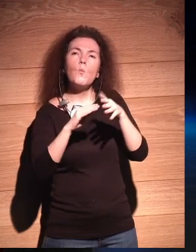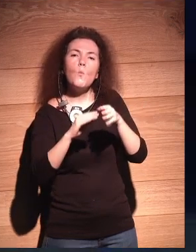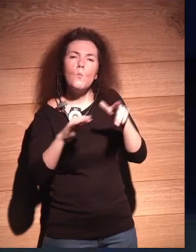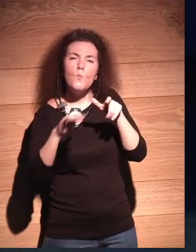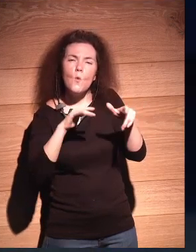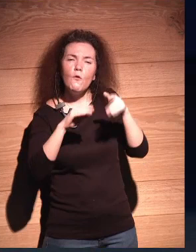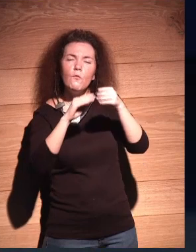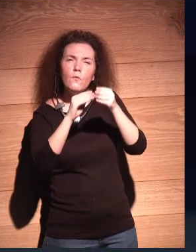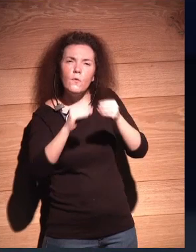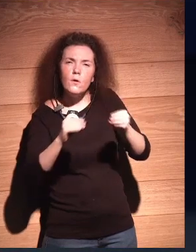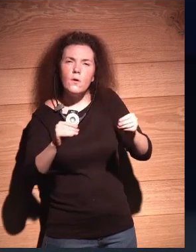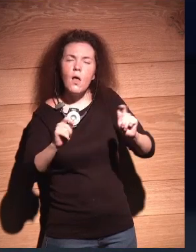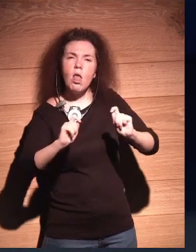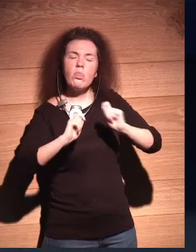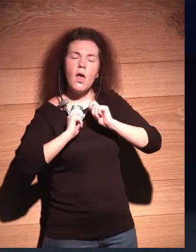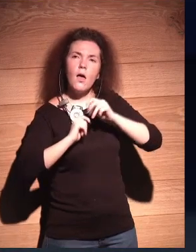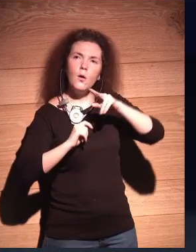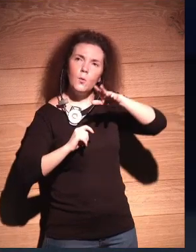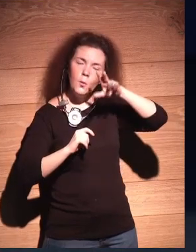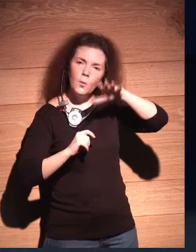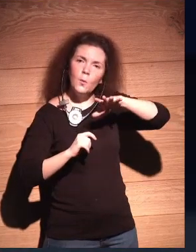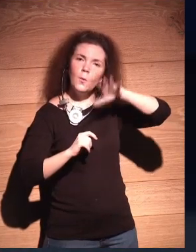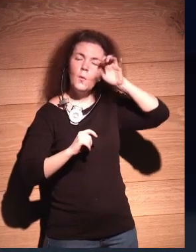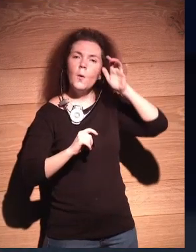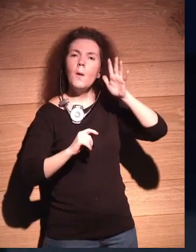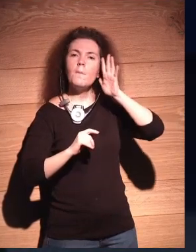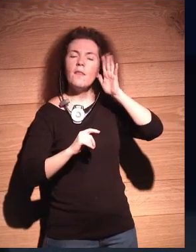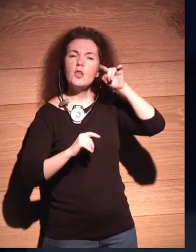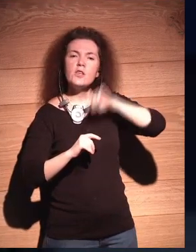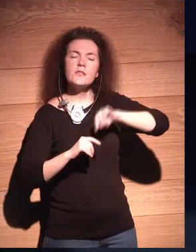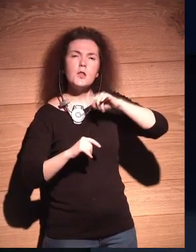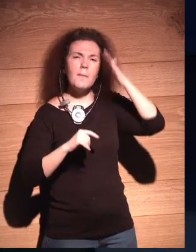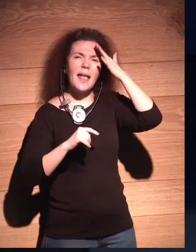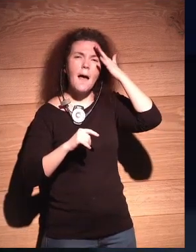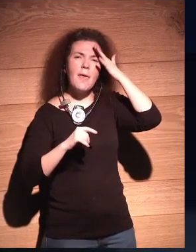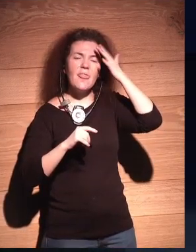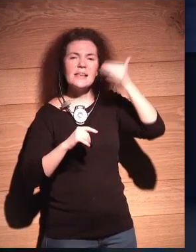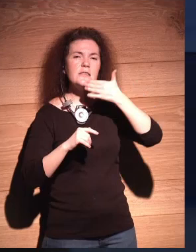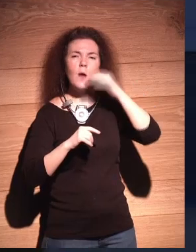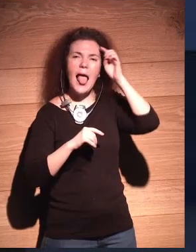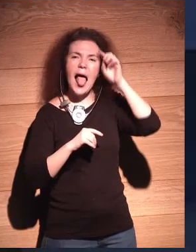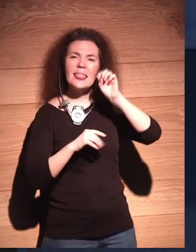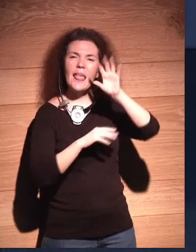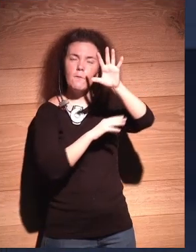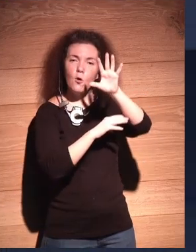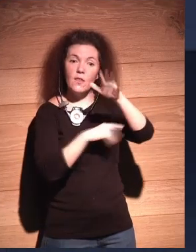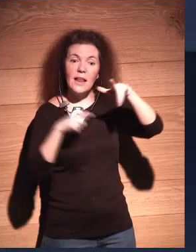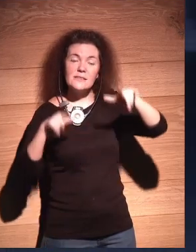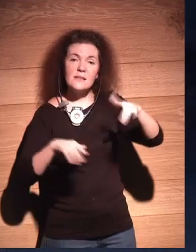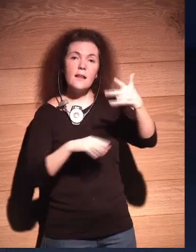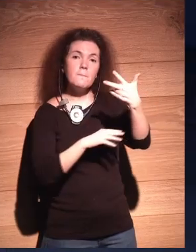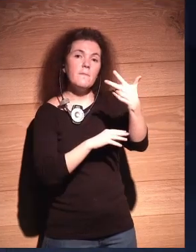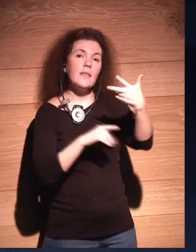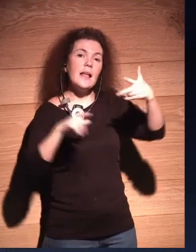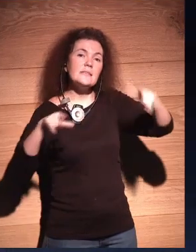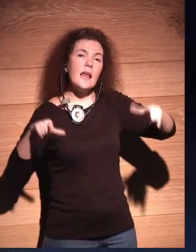head becomes the speaker, really, and the room, the chamber, you have this sensation